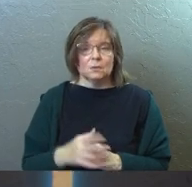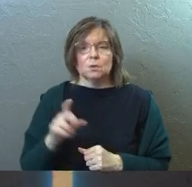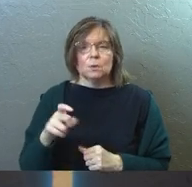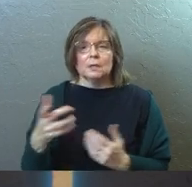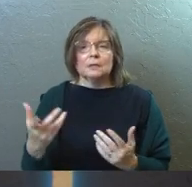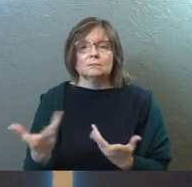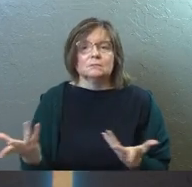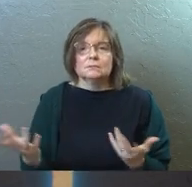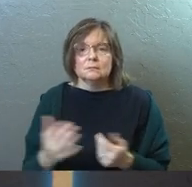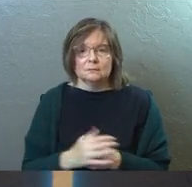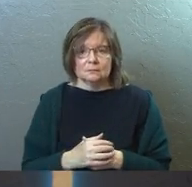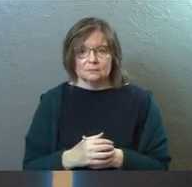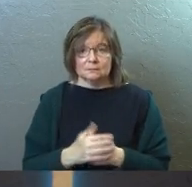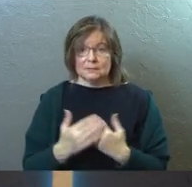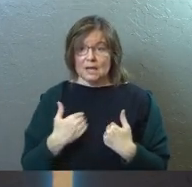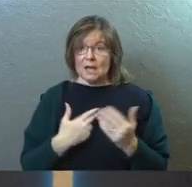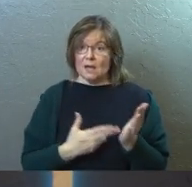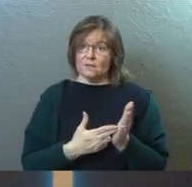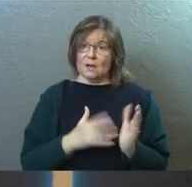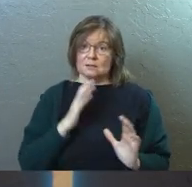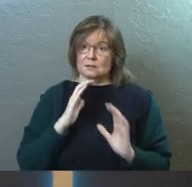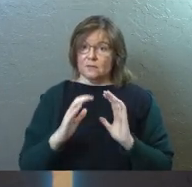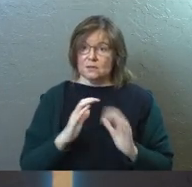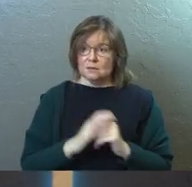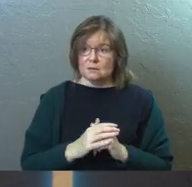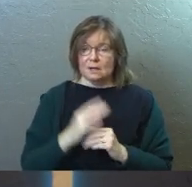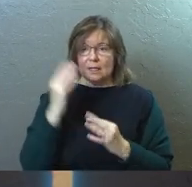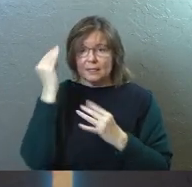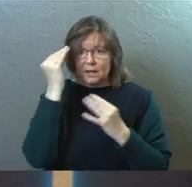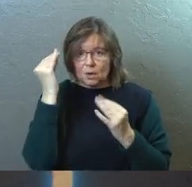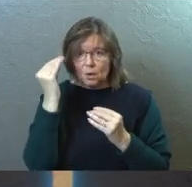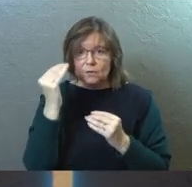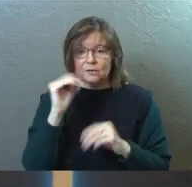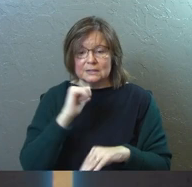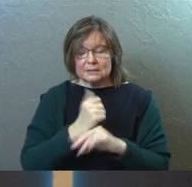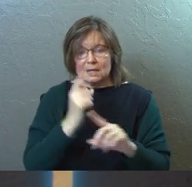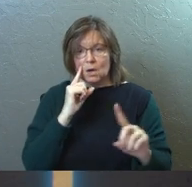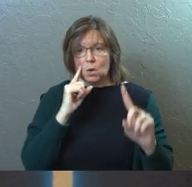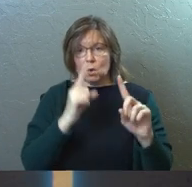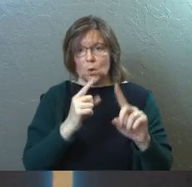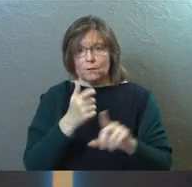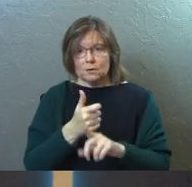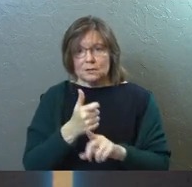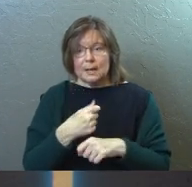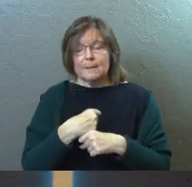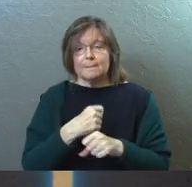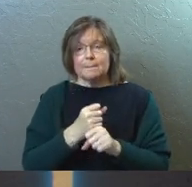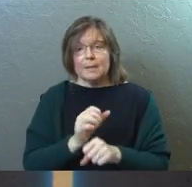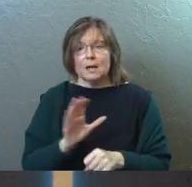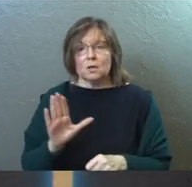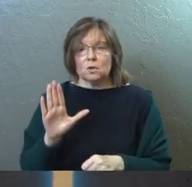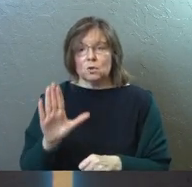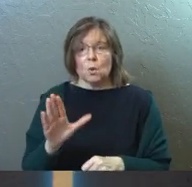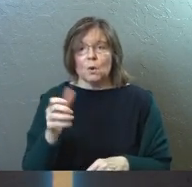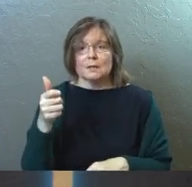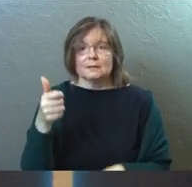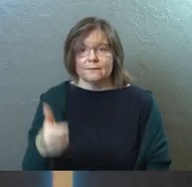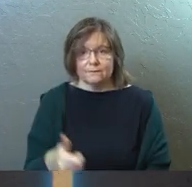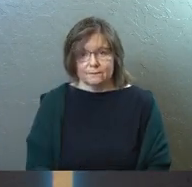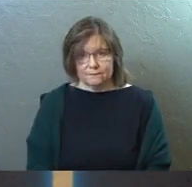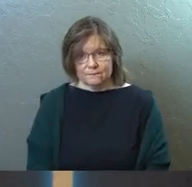What do you need? Have an honest conversation. Think it over. Set a goal for yourself. Make